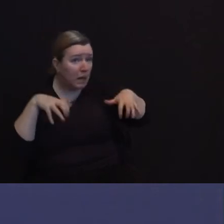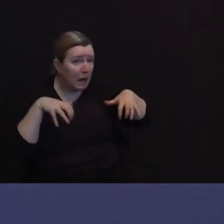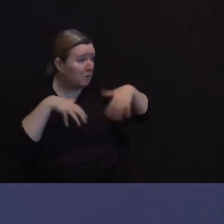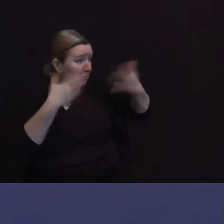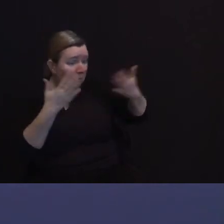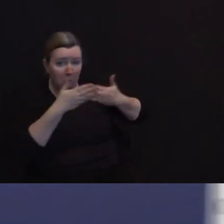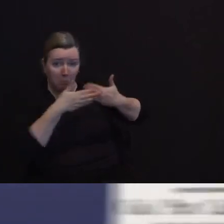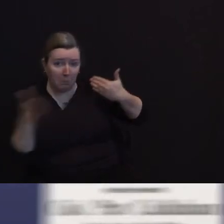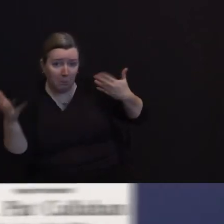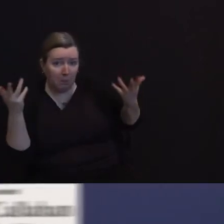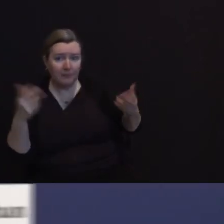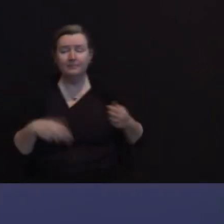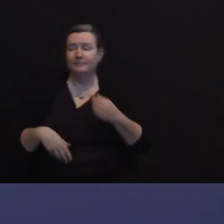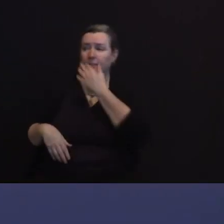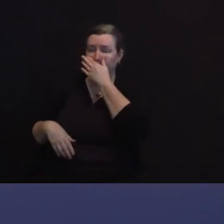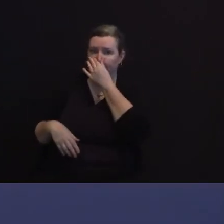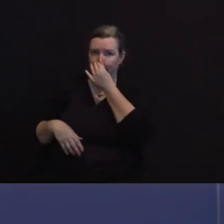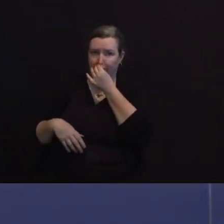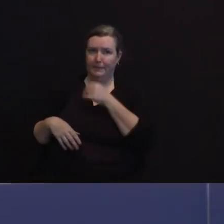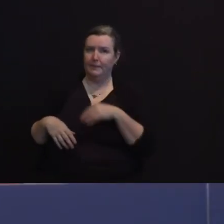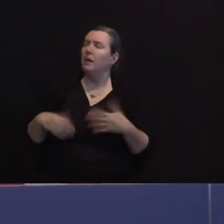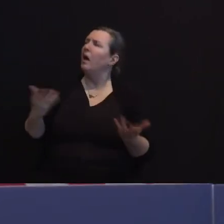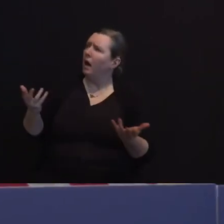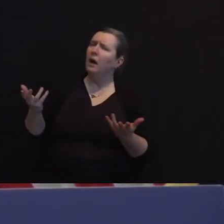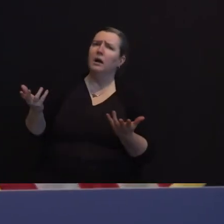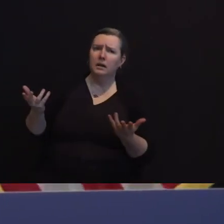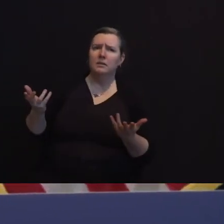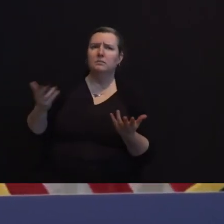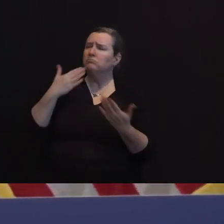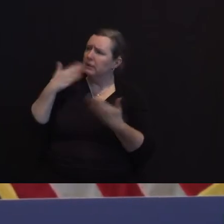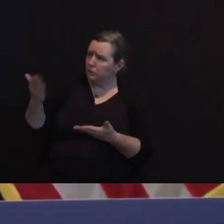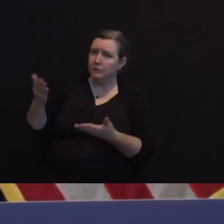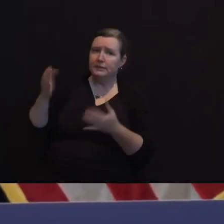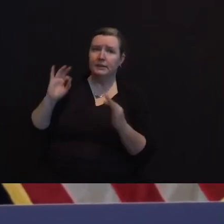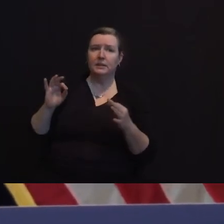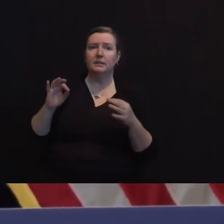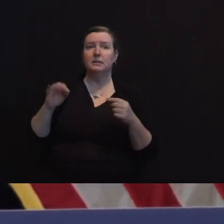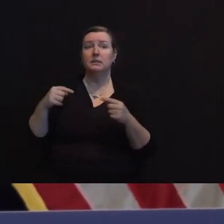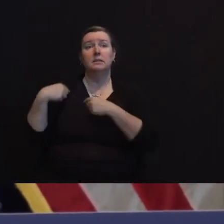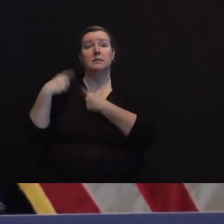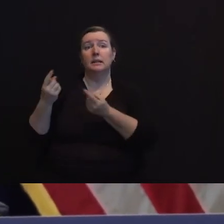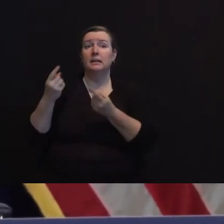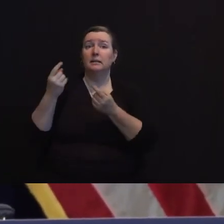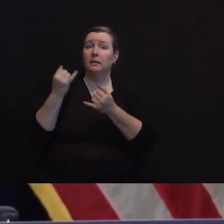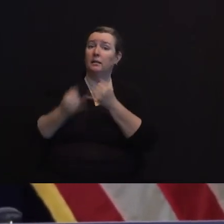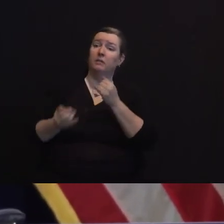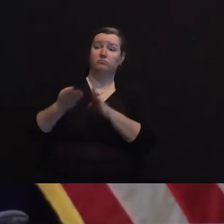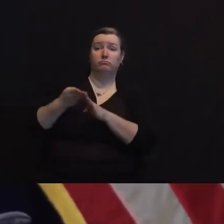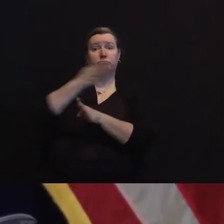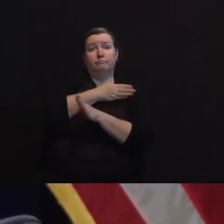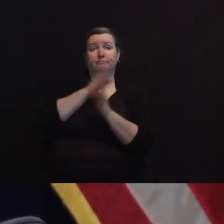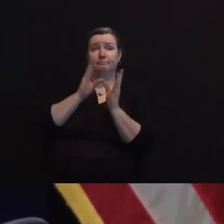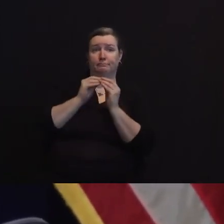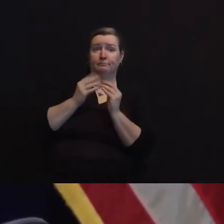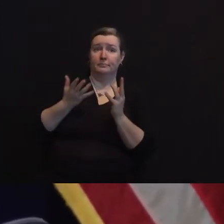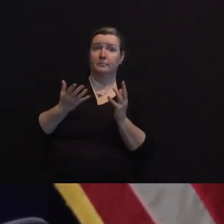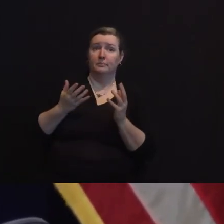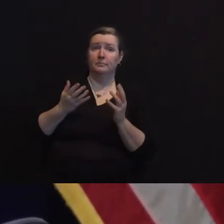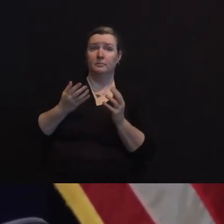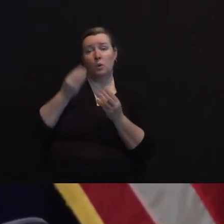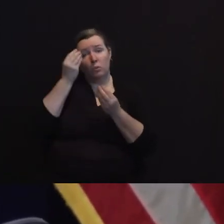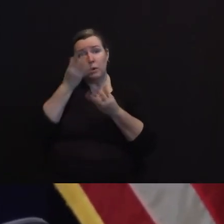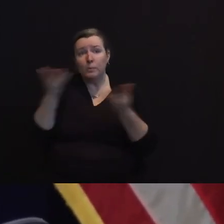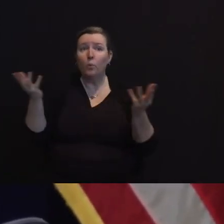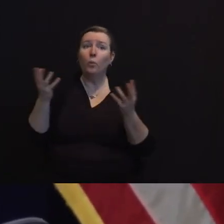Thank you, Governor. Good afternoon. Since we last briefed, there's been 4 reports to the Rock with regards to executive order compliance.